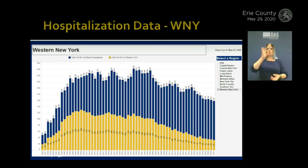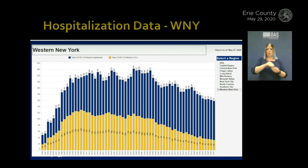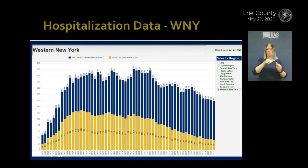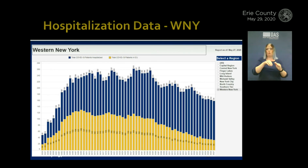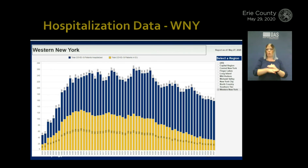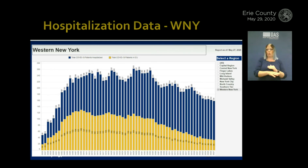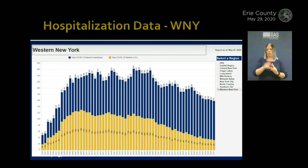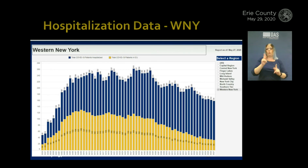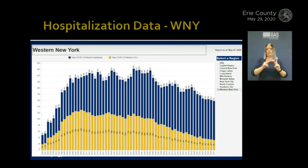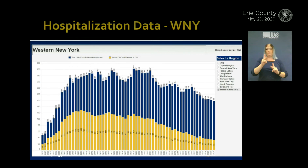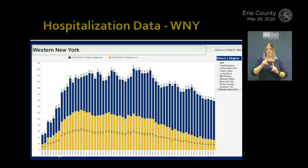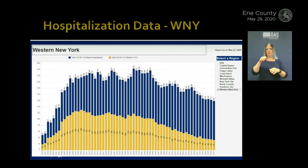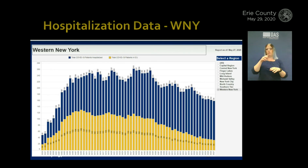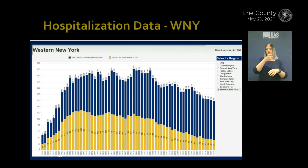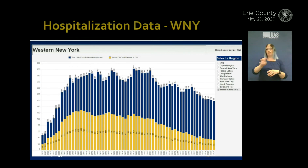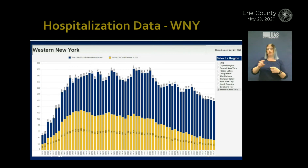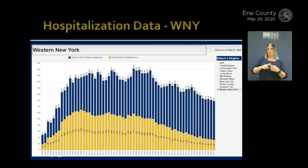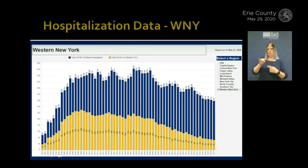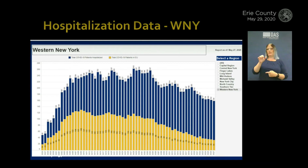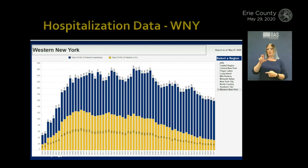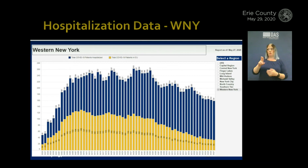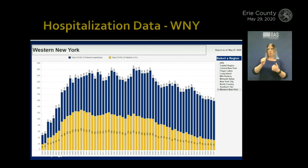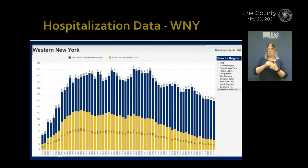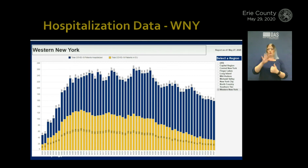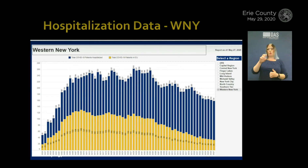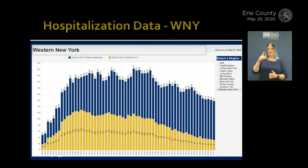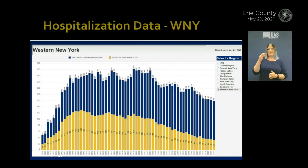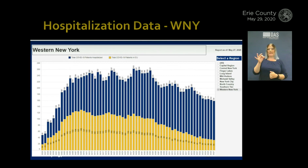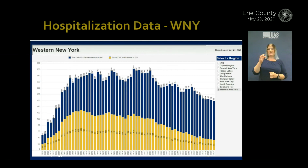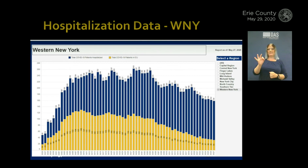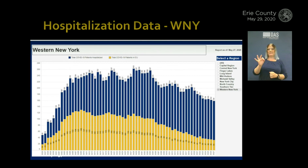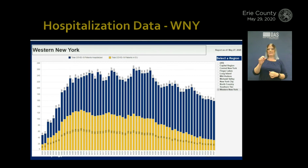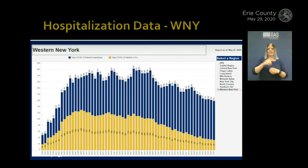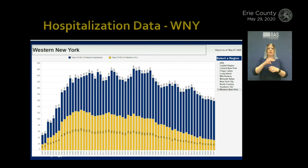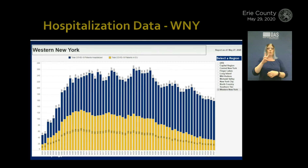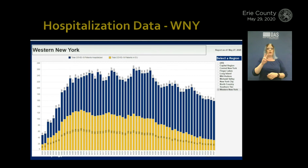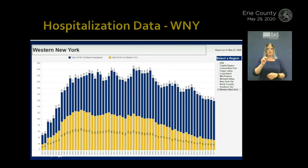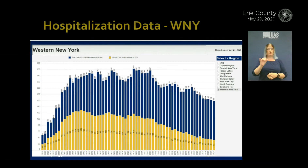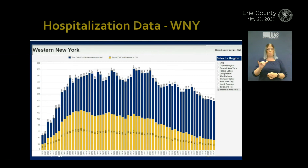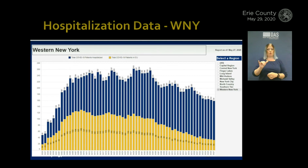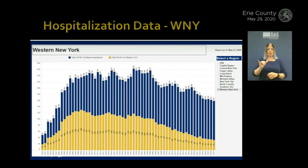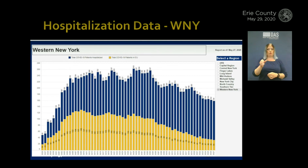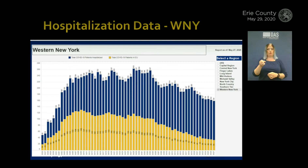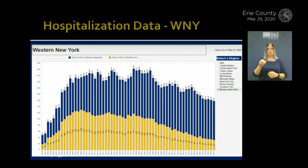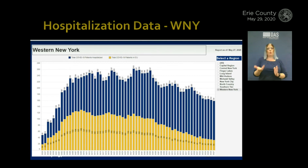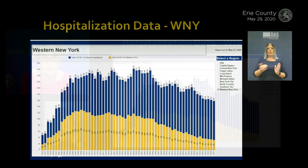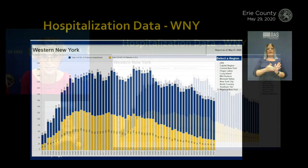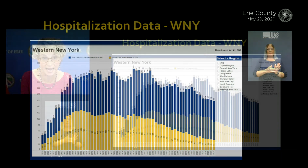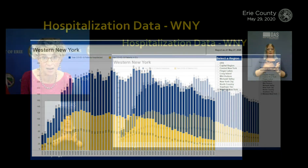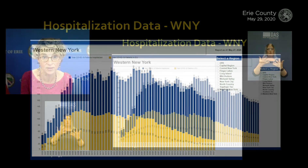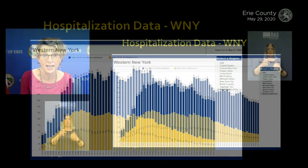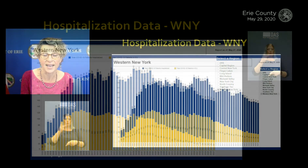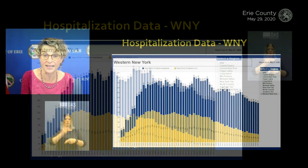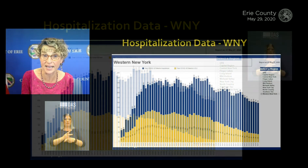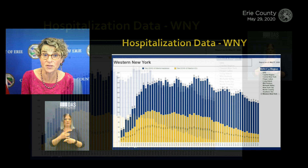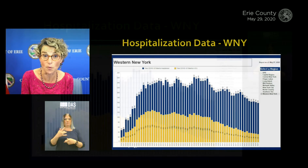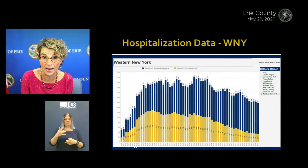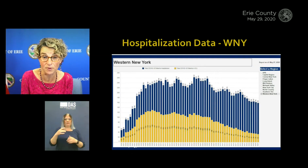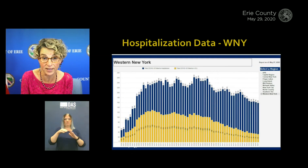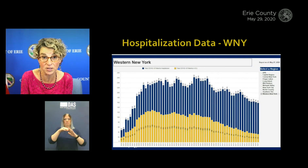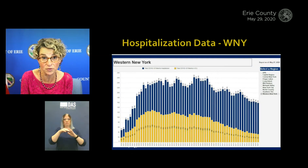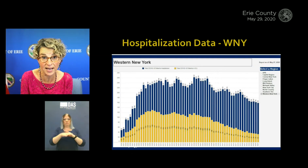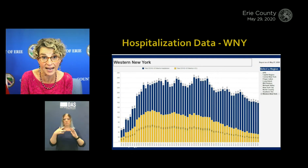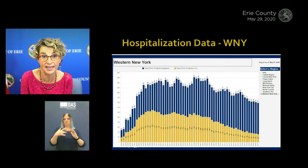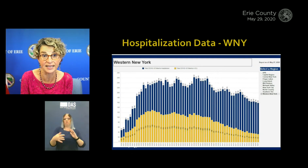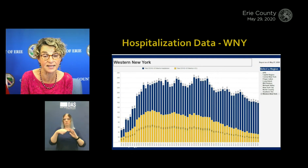and people admitted to the ICU with COVID-19 in Western New York. So again, we really want to keep that trend down. And again, the